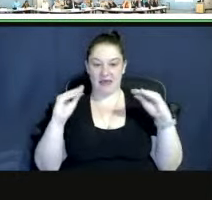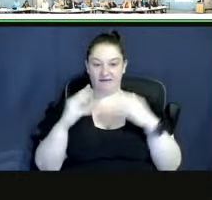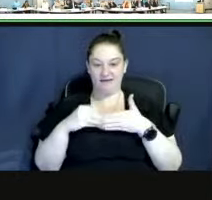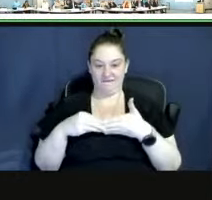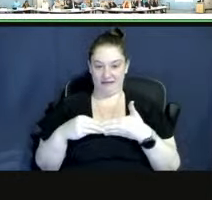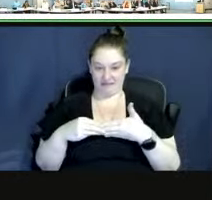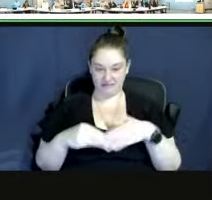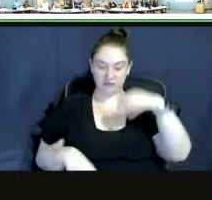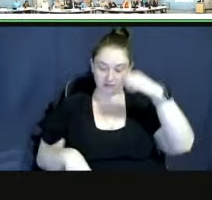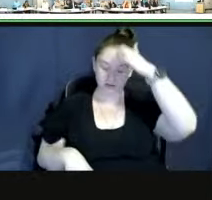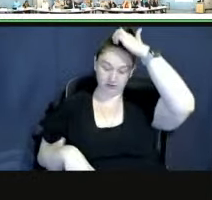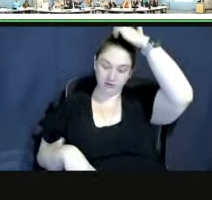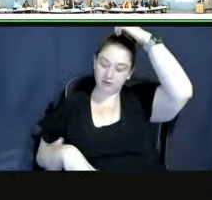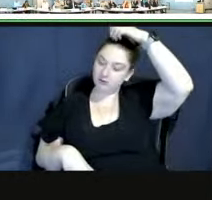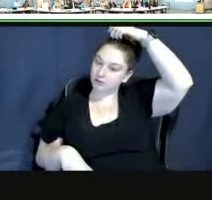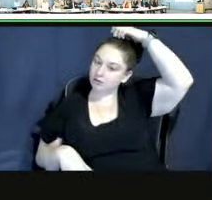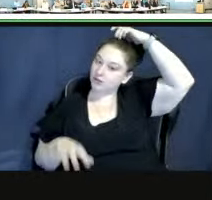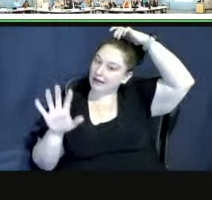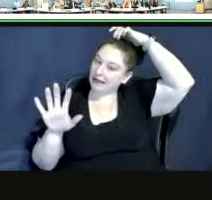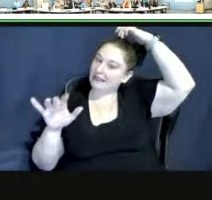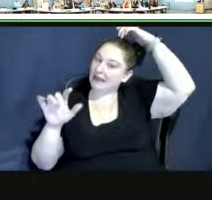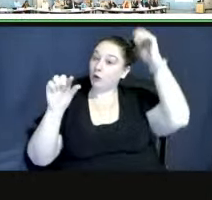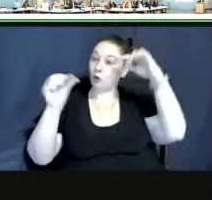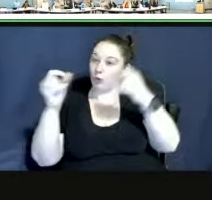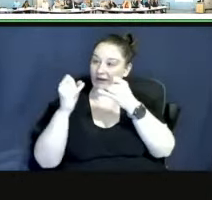And the green line is just above that yellow line.